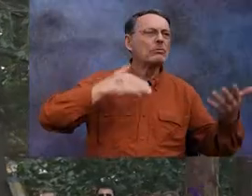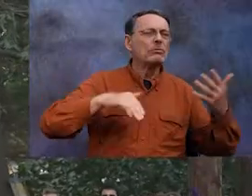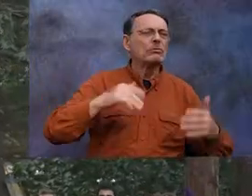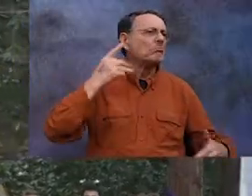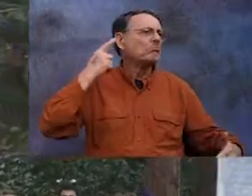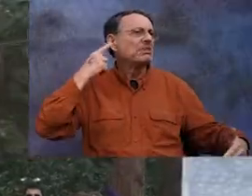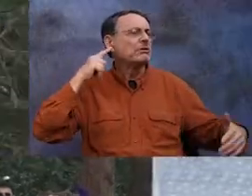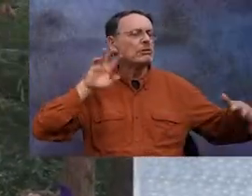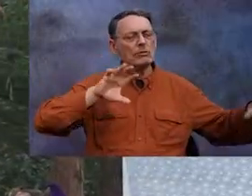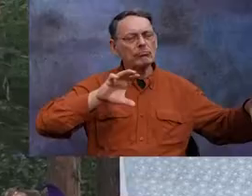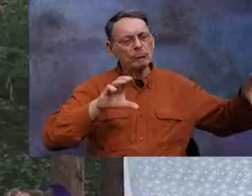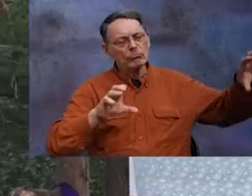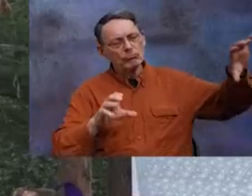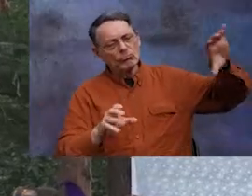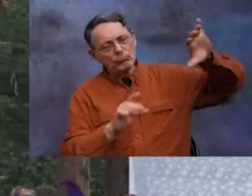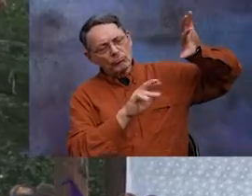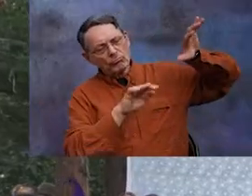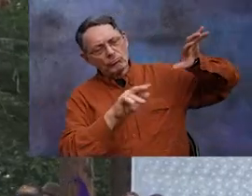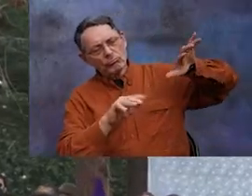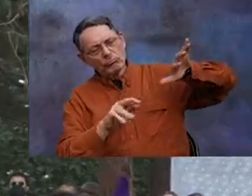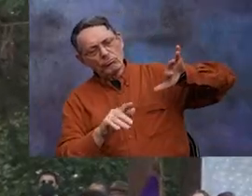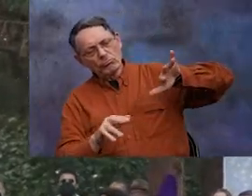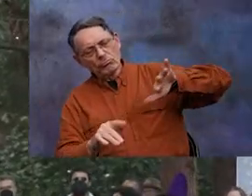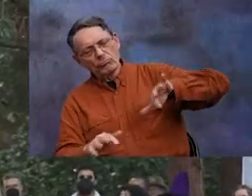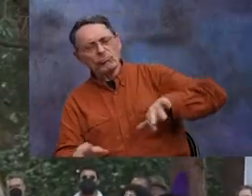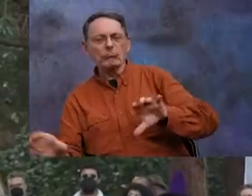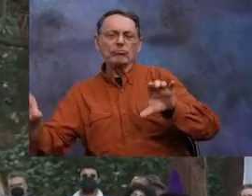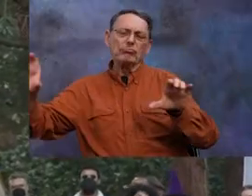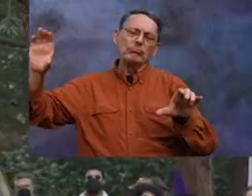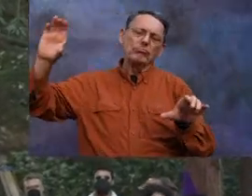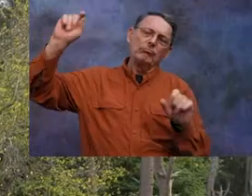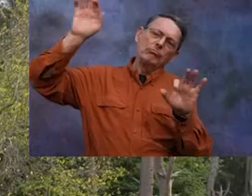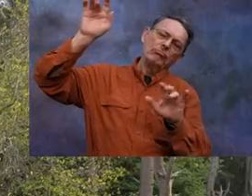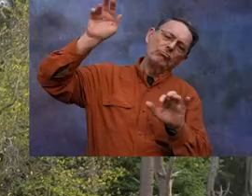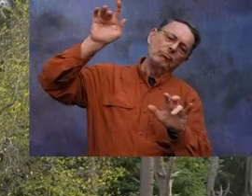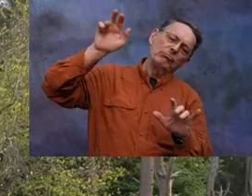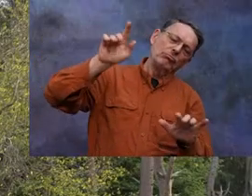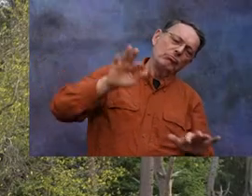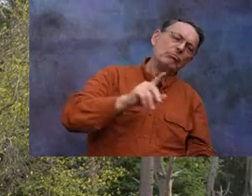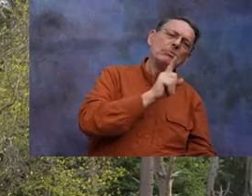Thank you.